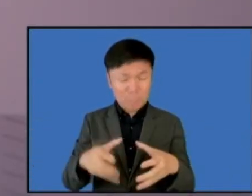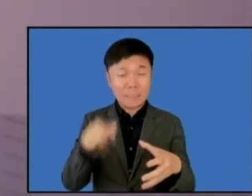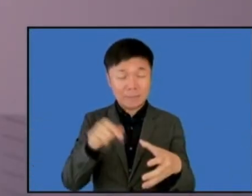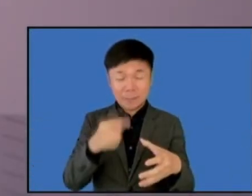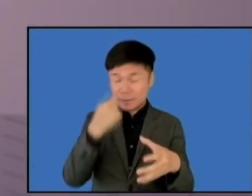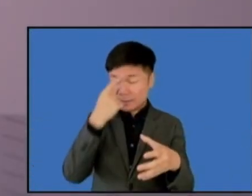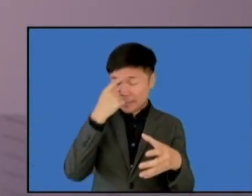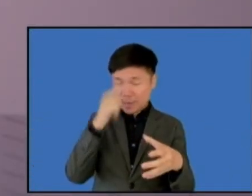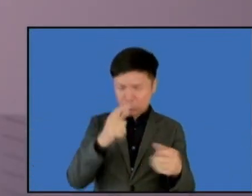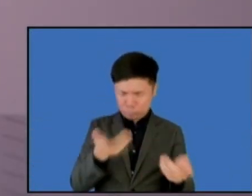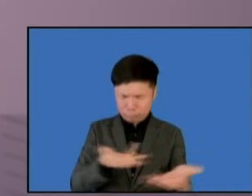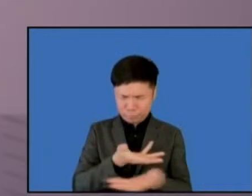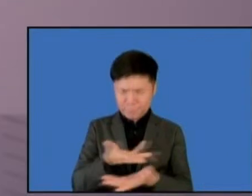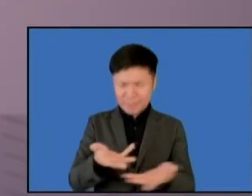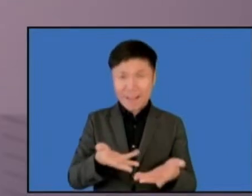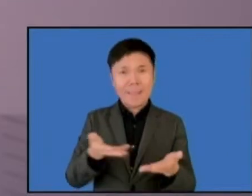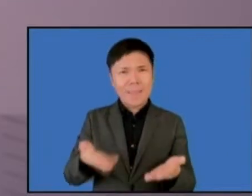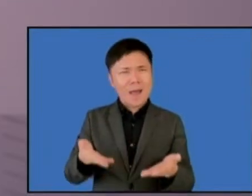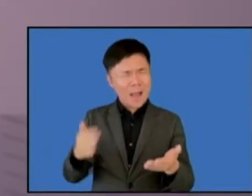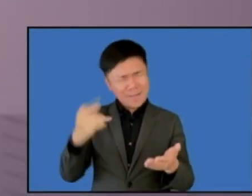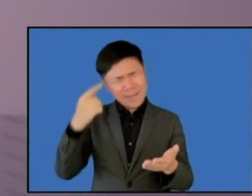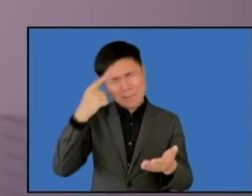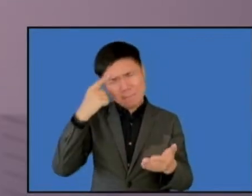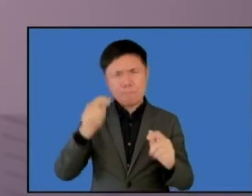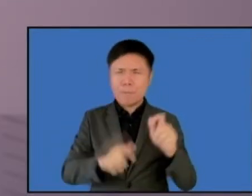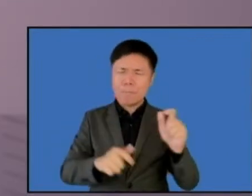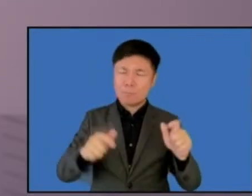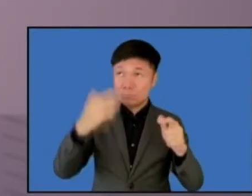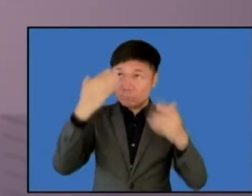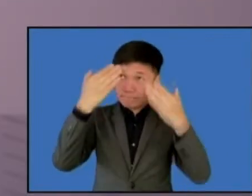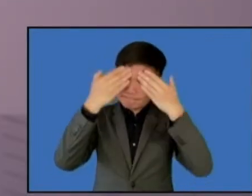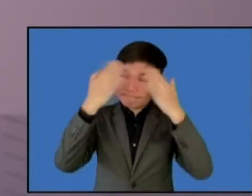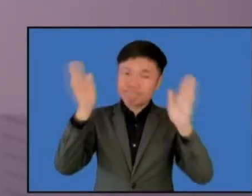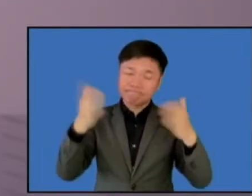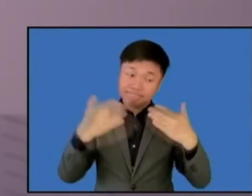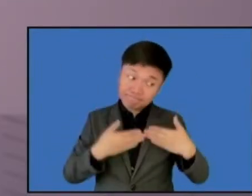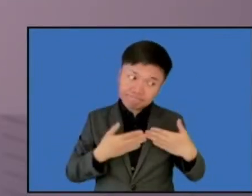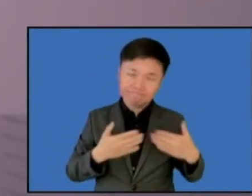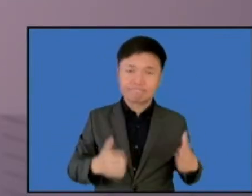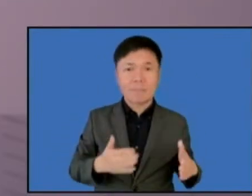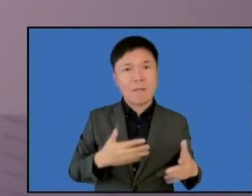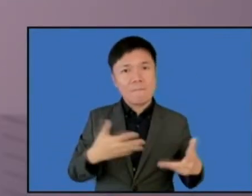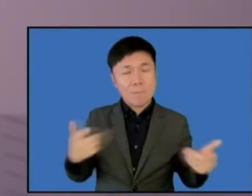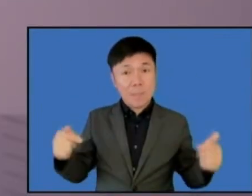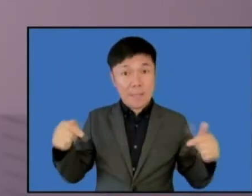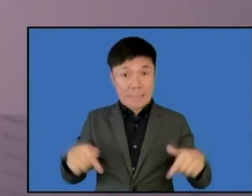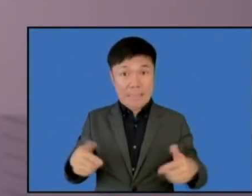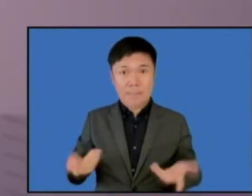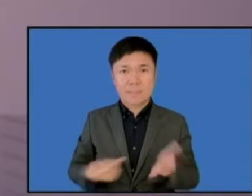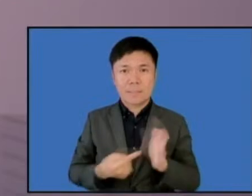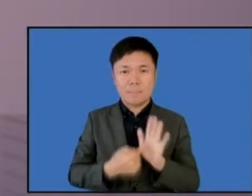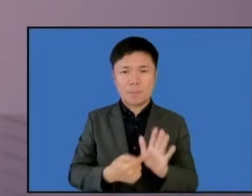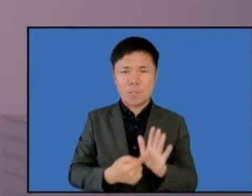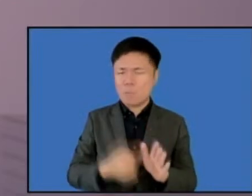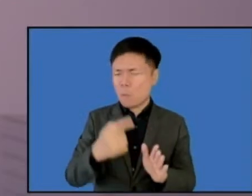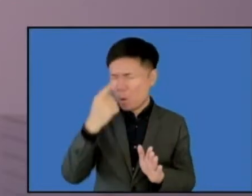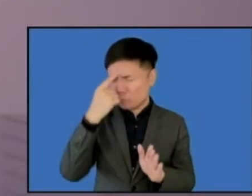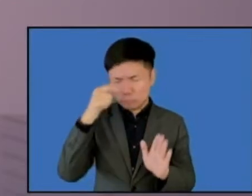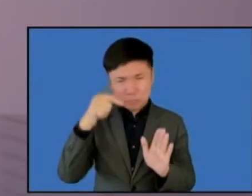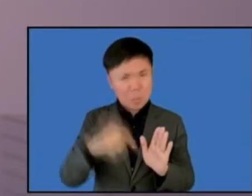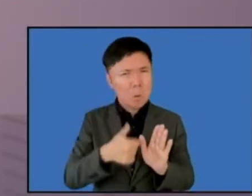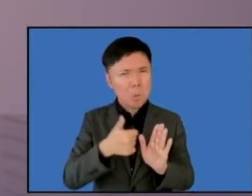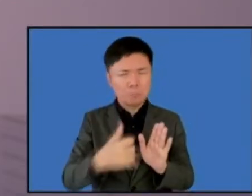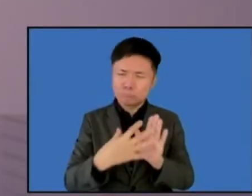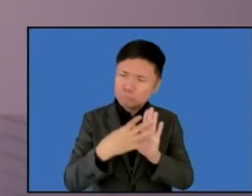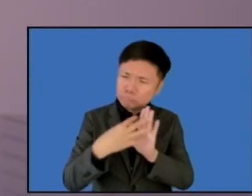there is more openness in an all of society approach, something what is happening here to be replicated at national